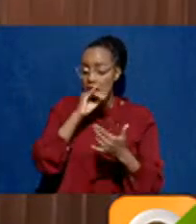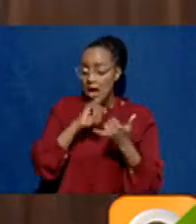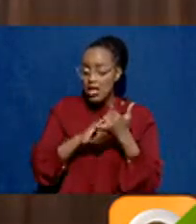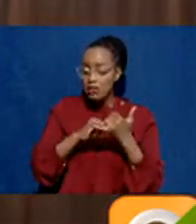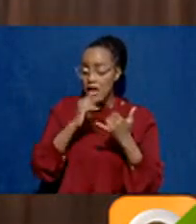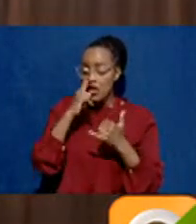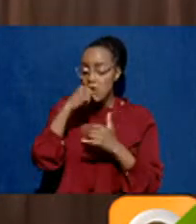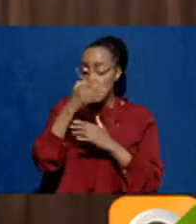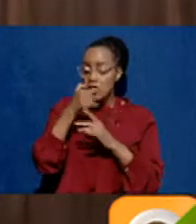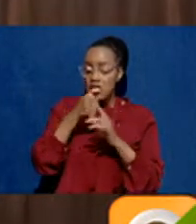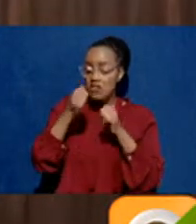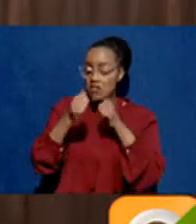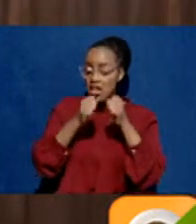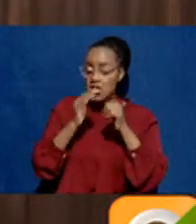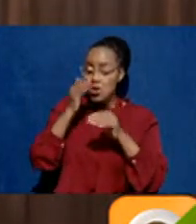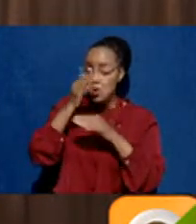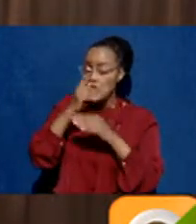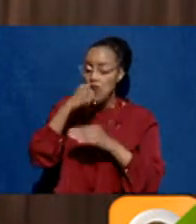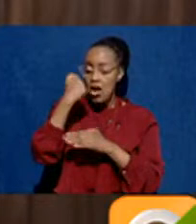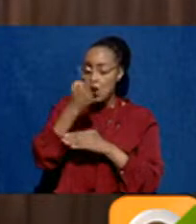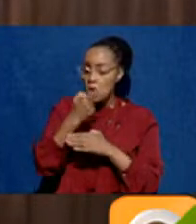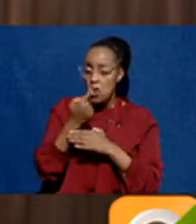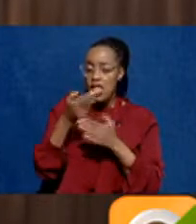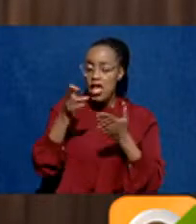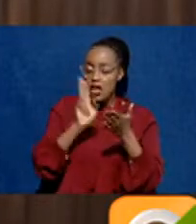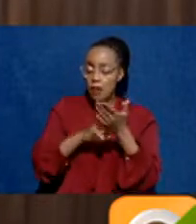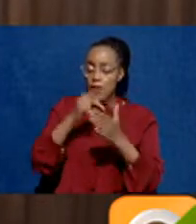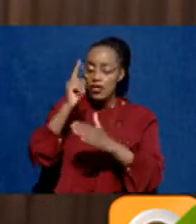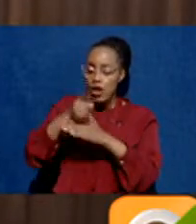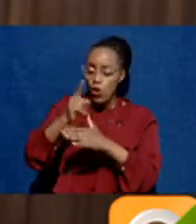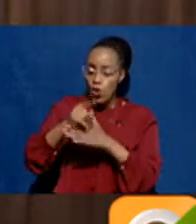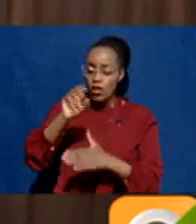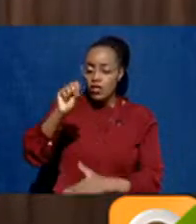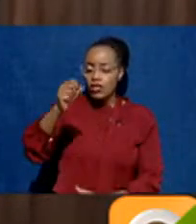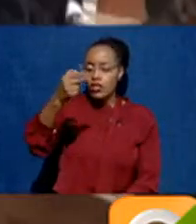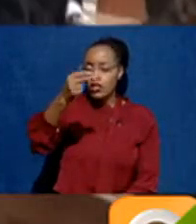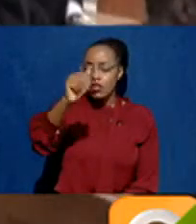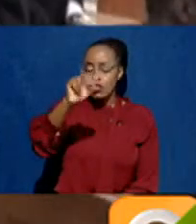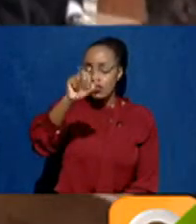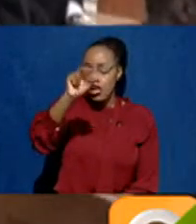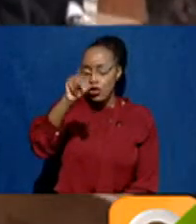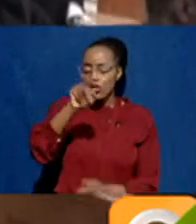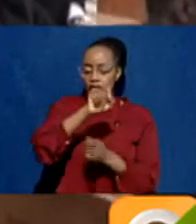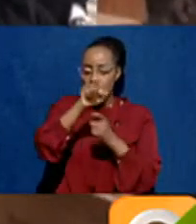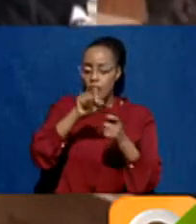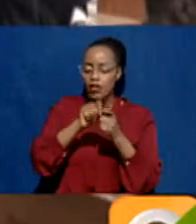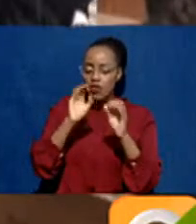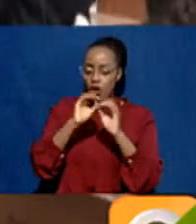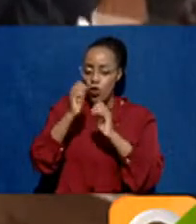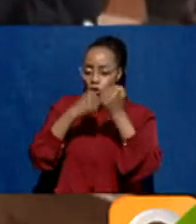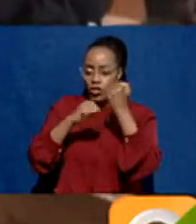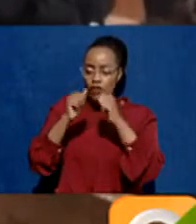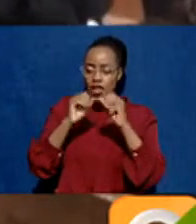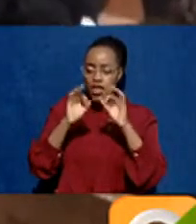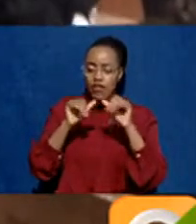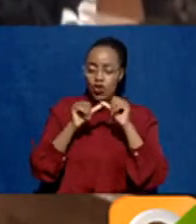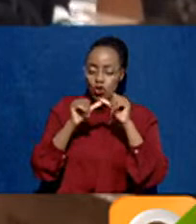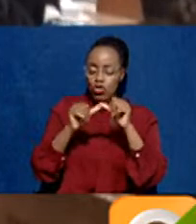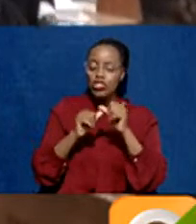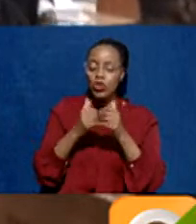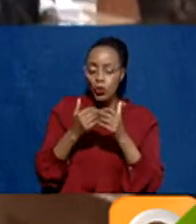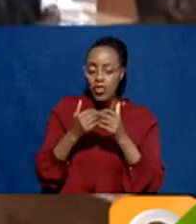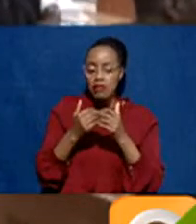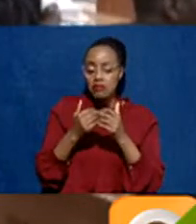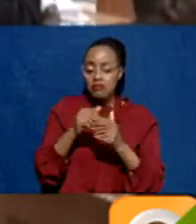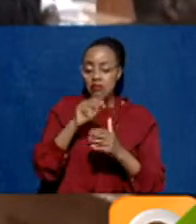being fought over is and that she repeatedly warned Sharon of unspecified action if she carried on with the relationship with the